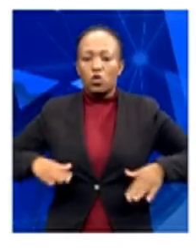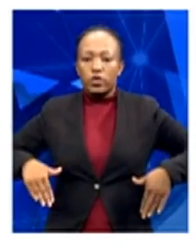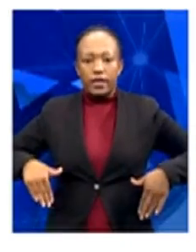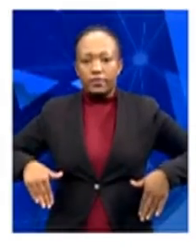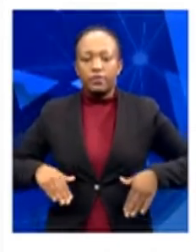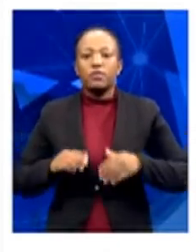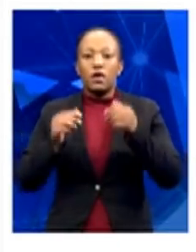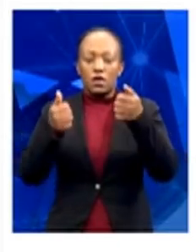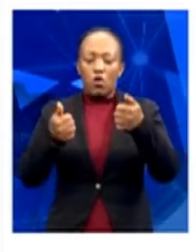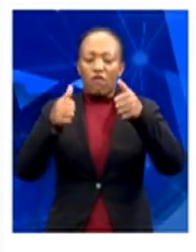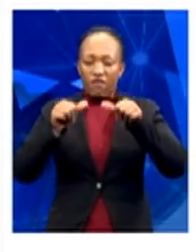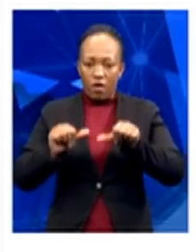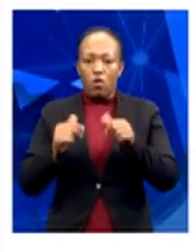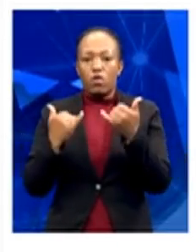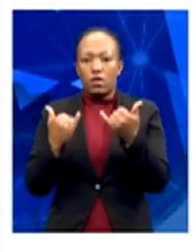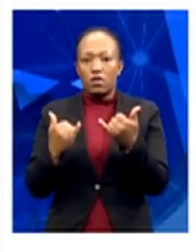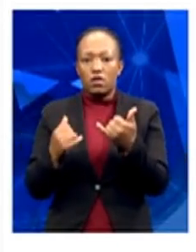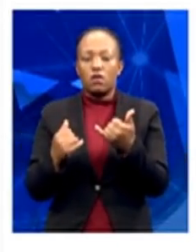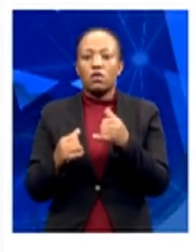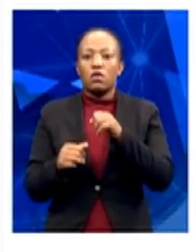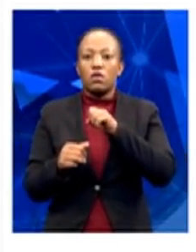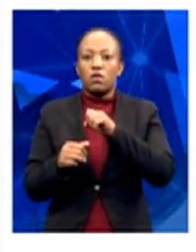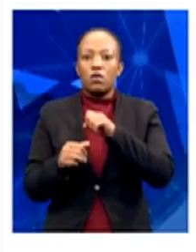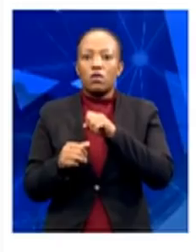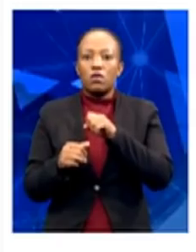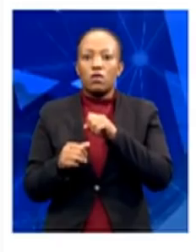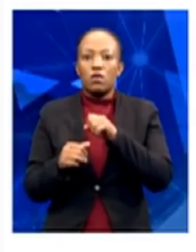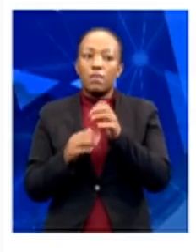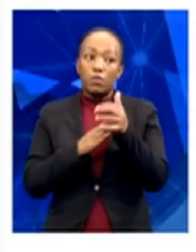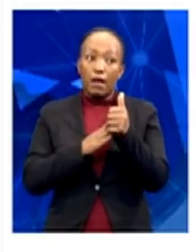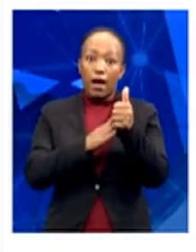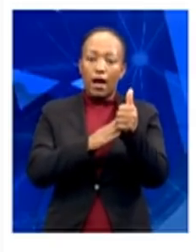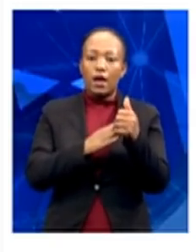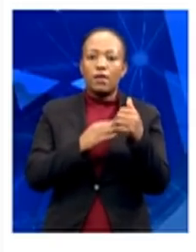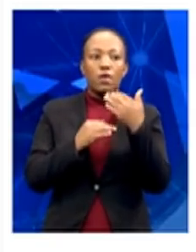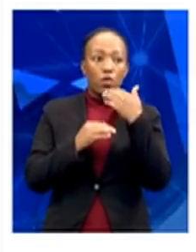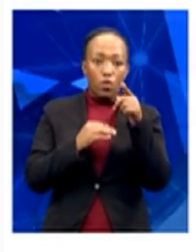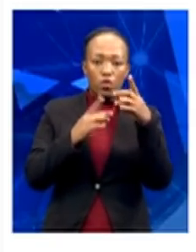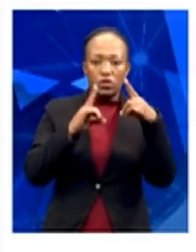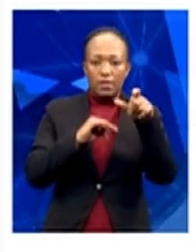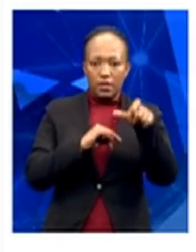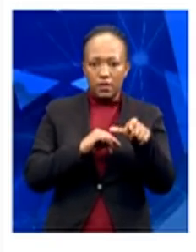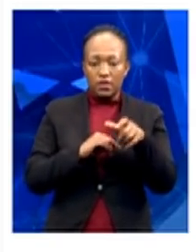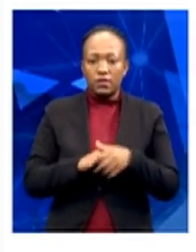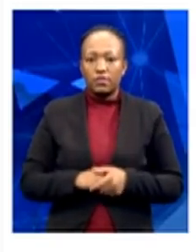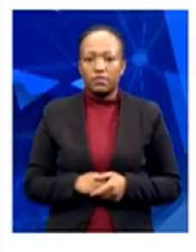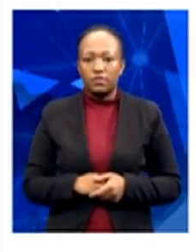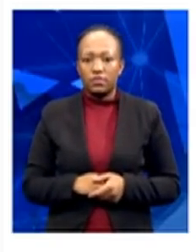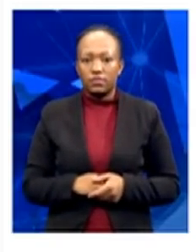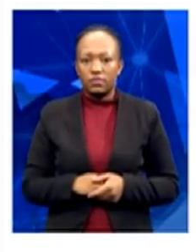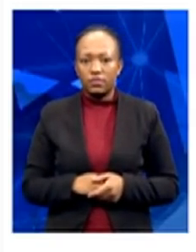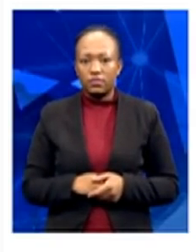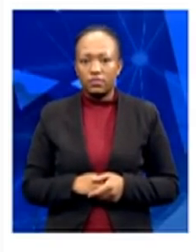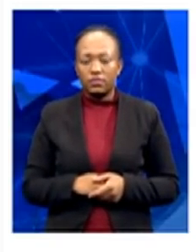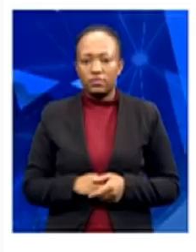flow on each other, but we'll stand guided by the chair. Yeah. the members should then have requested, and